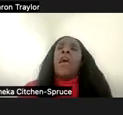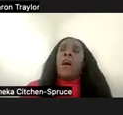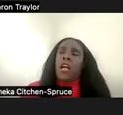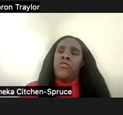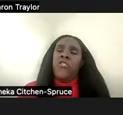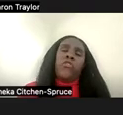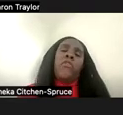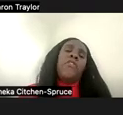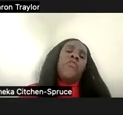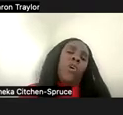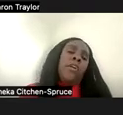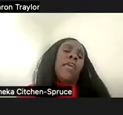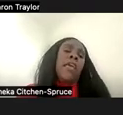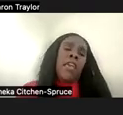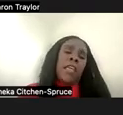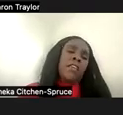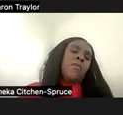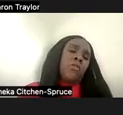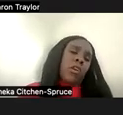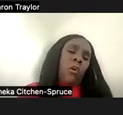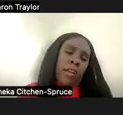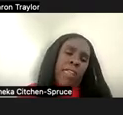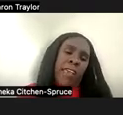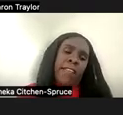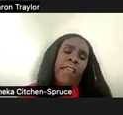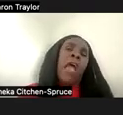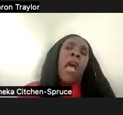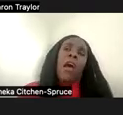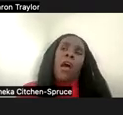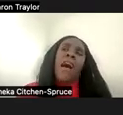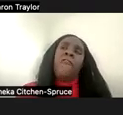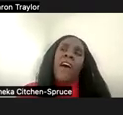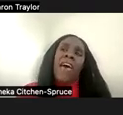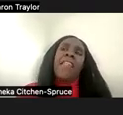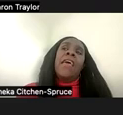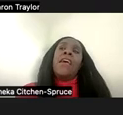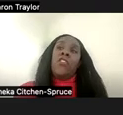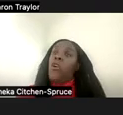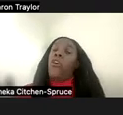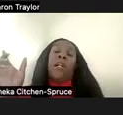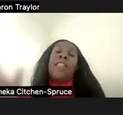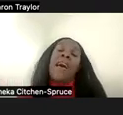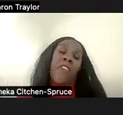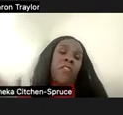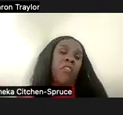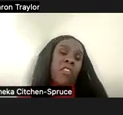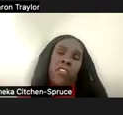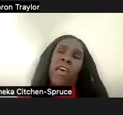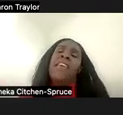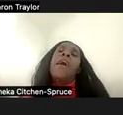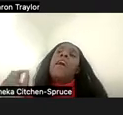free. Just doing this work in community organizing, I find, a lot